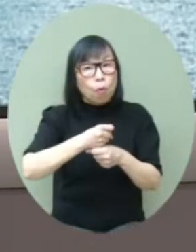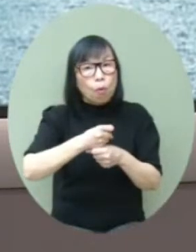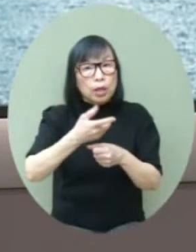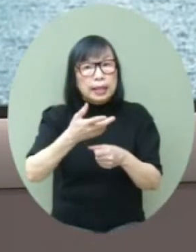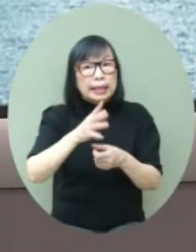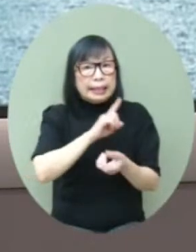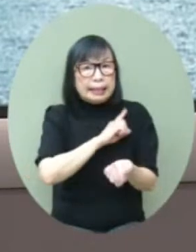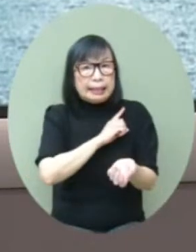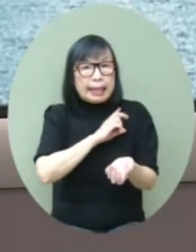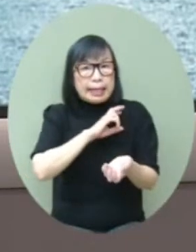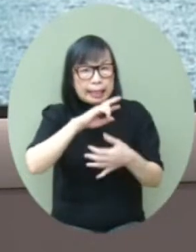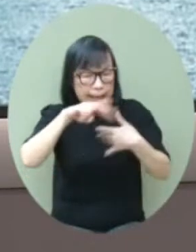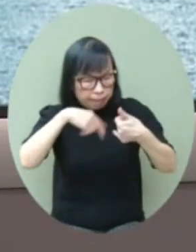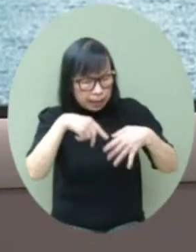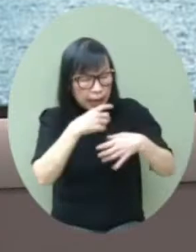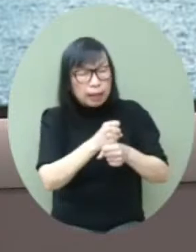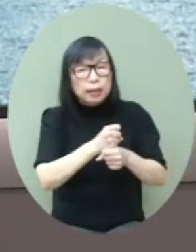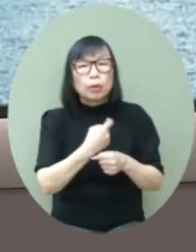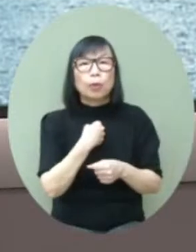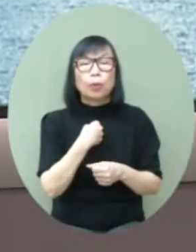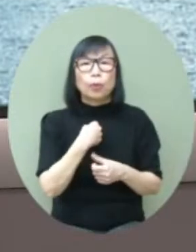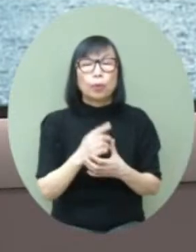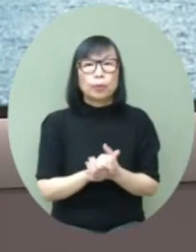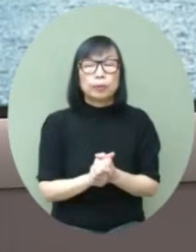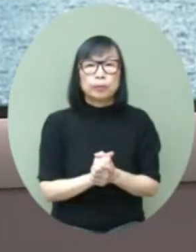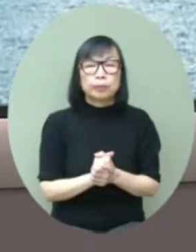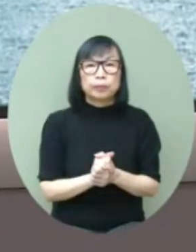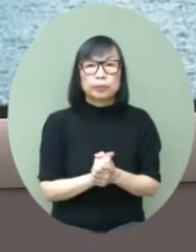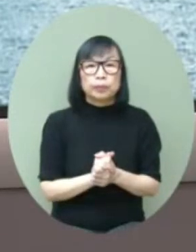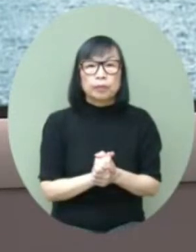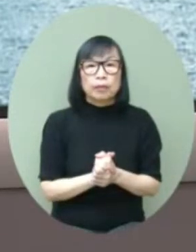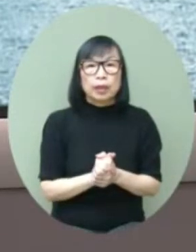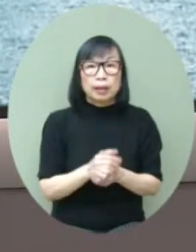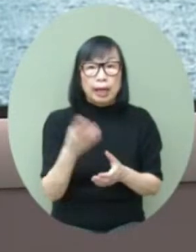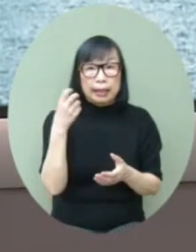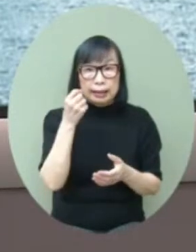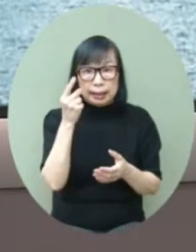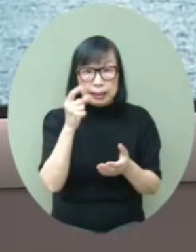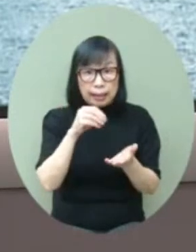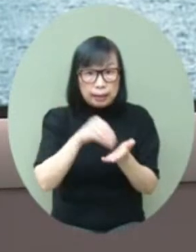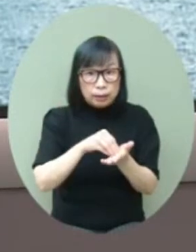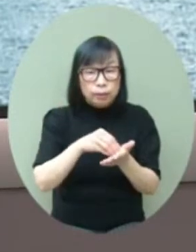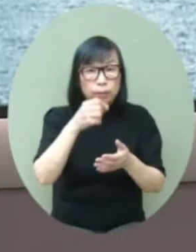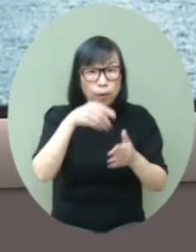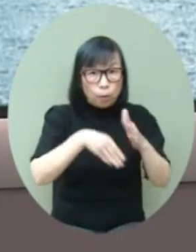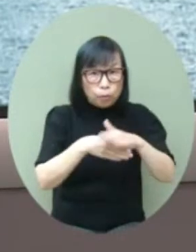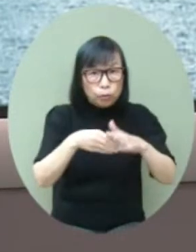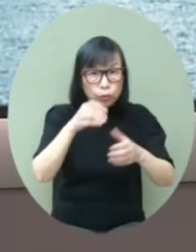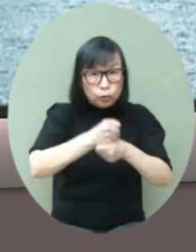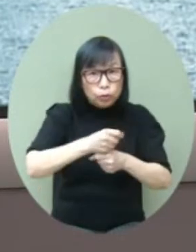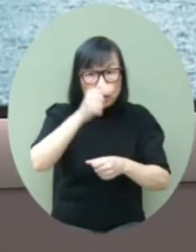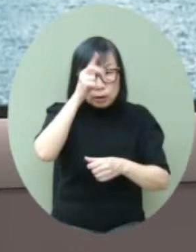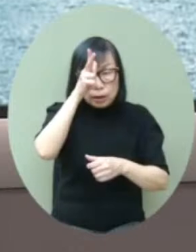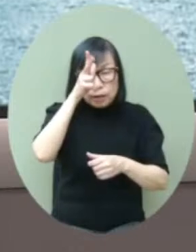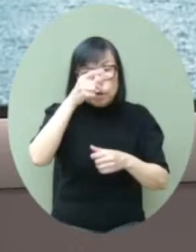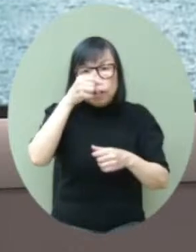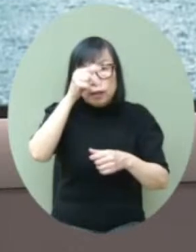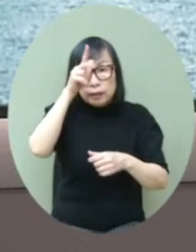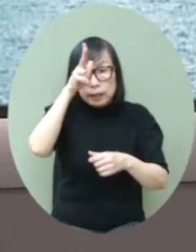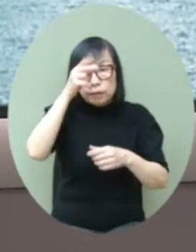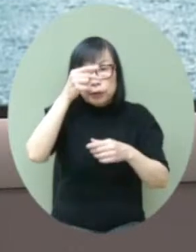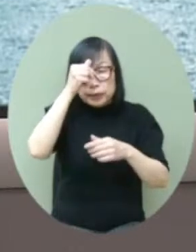our colleagues, and every single morning before they turn up for work, they have to undergo self-test. And